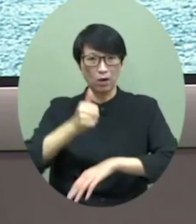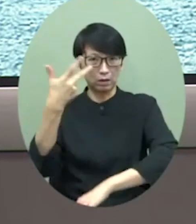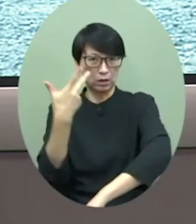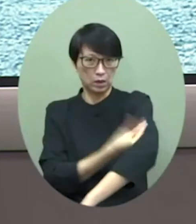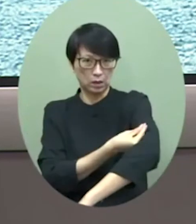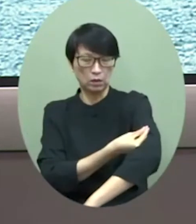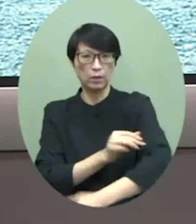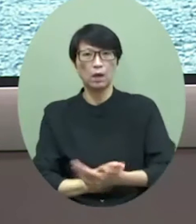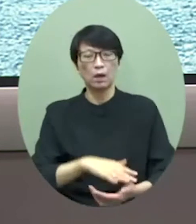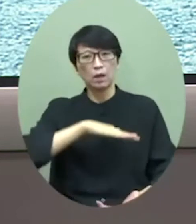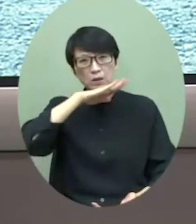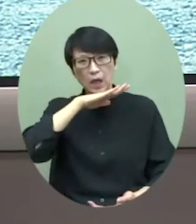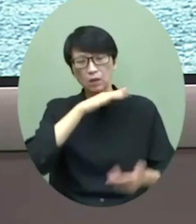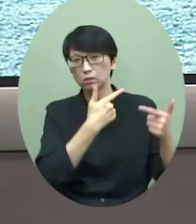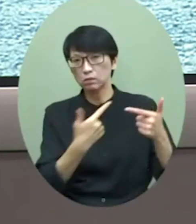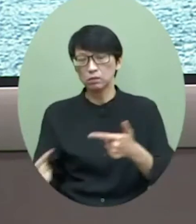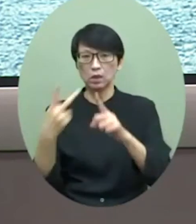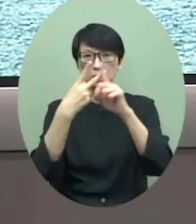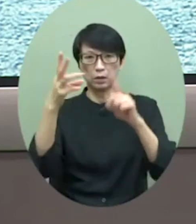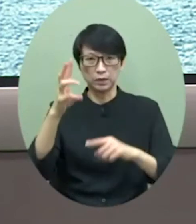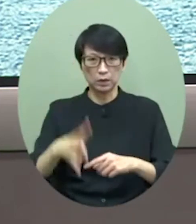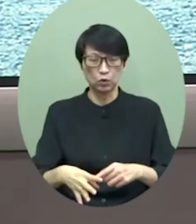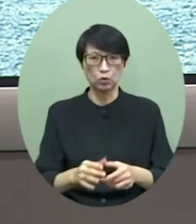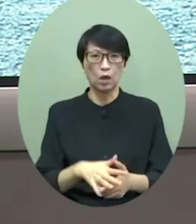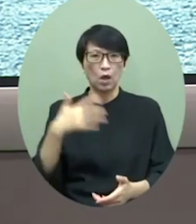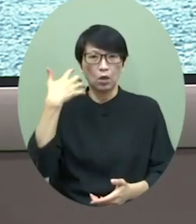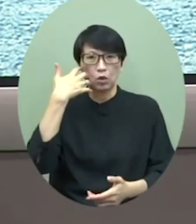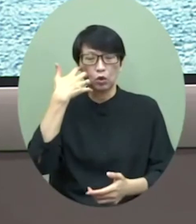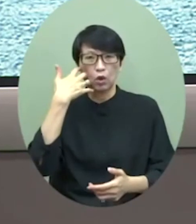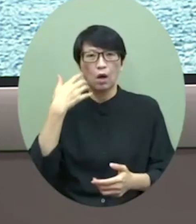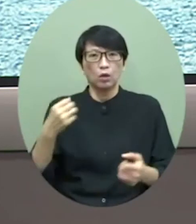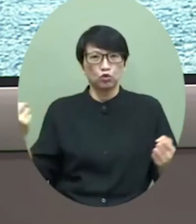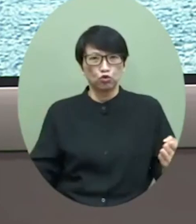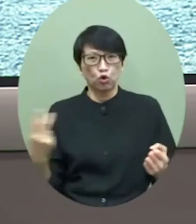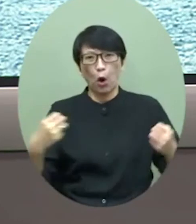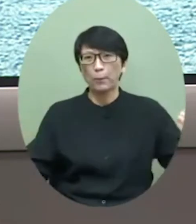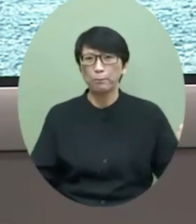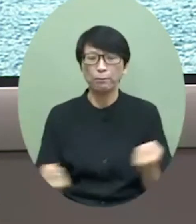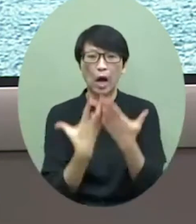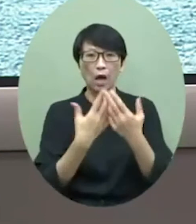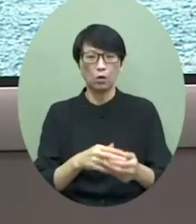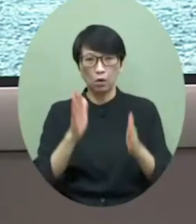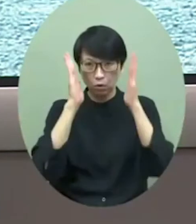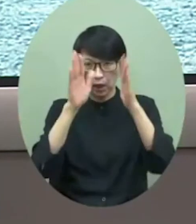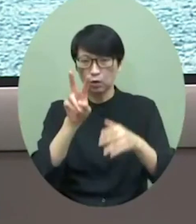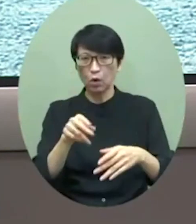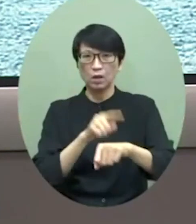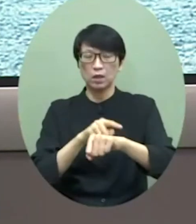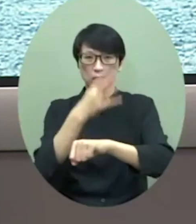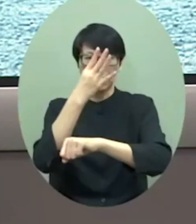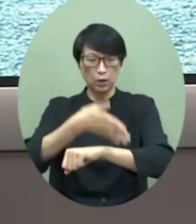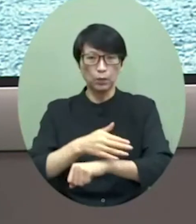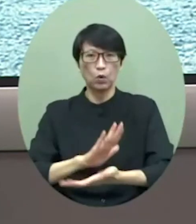life. And experts have warned us, advised that unless there's going to be an effective vaccine, otherwise there may